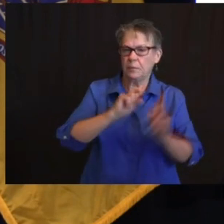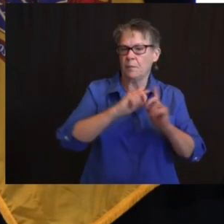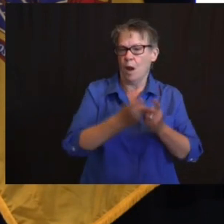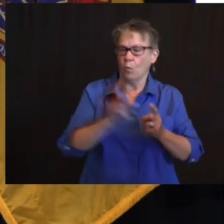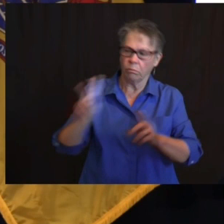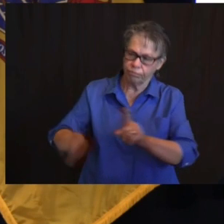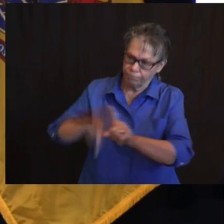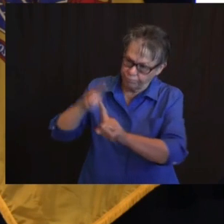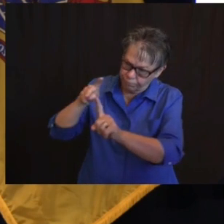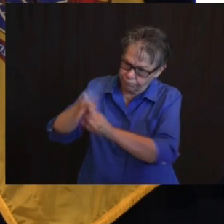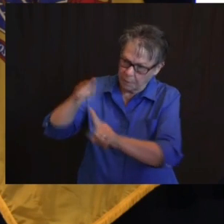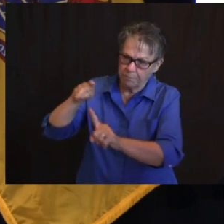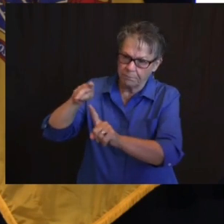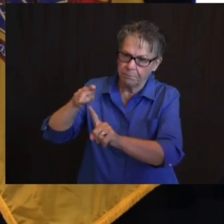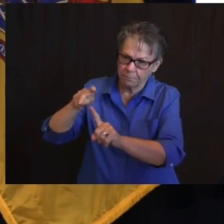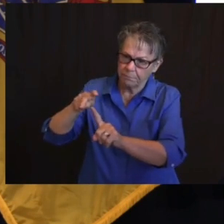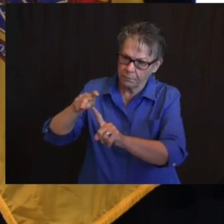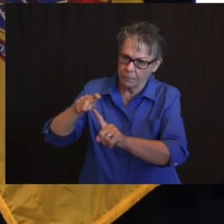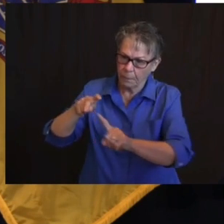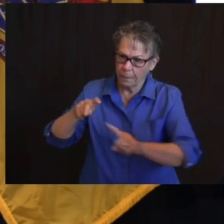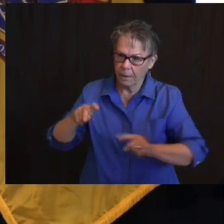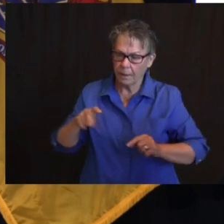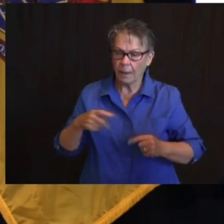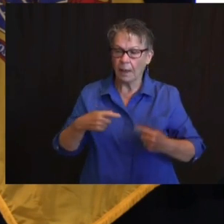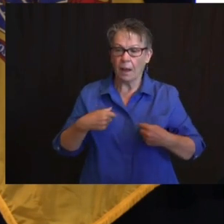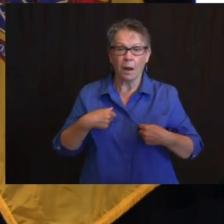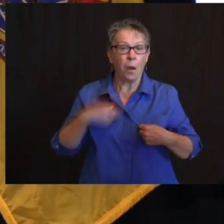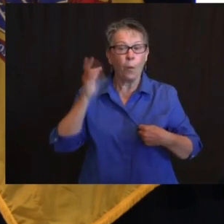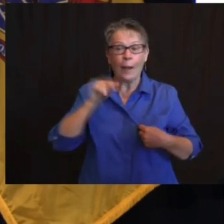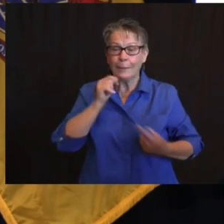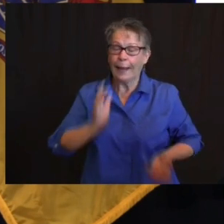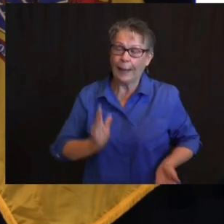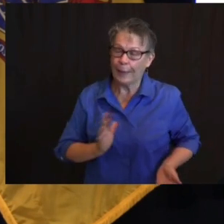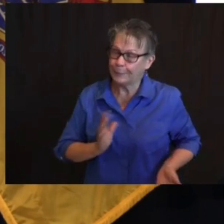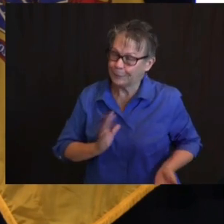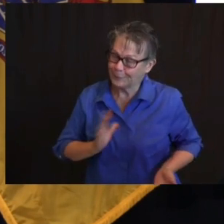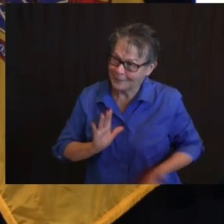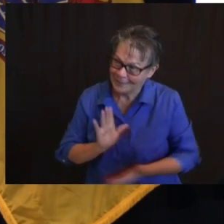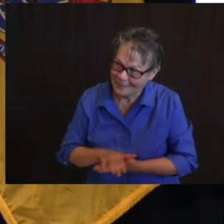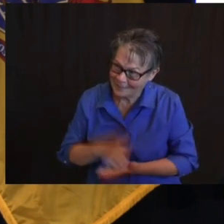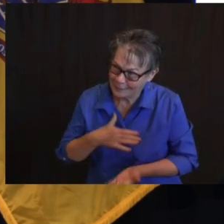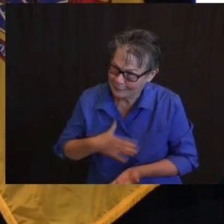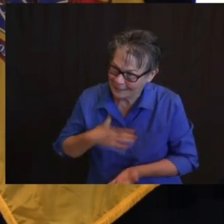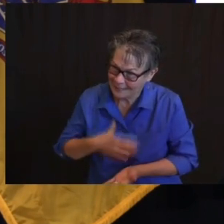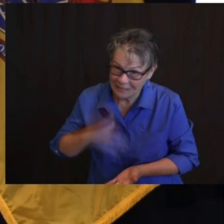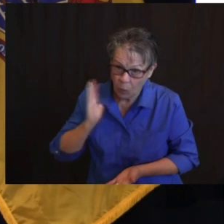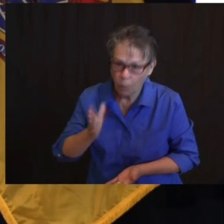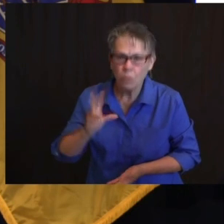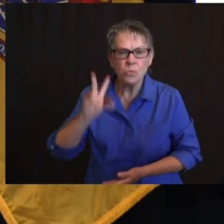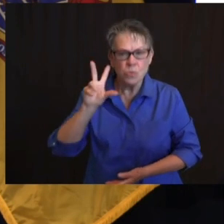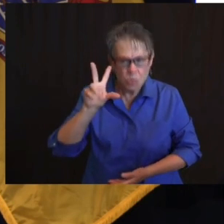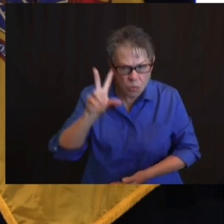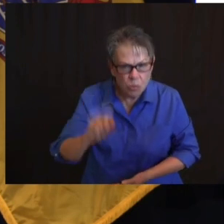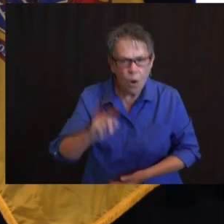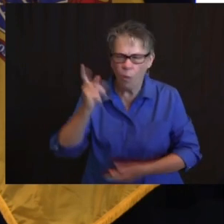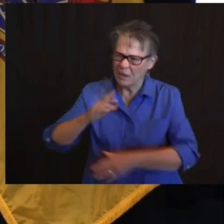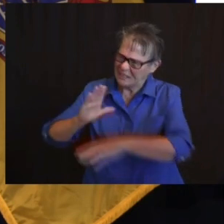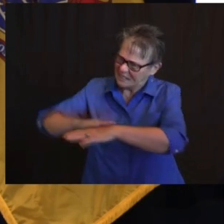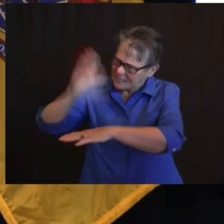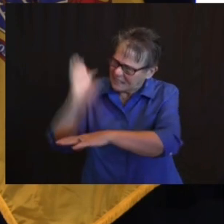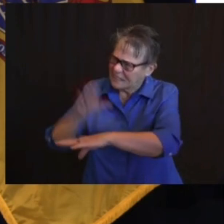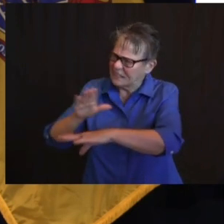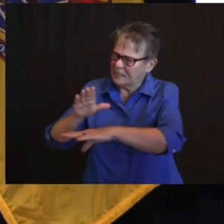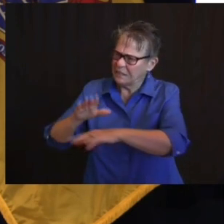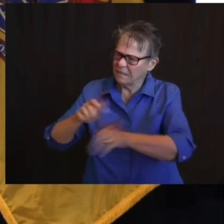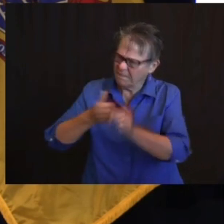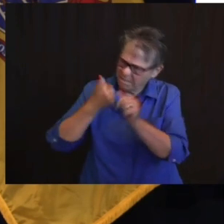strong advisory built on the back of the healthcare professionals, Judy and her colleagues in New York and Connecticut, to